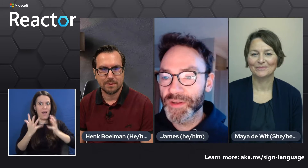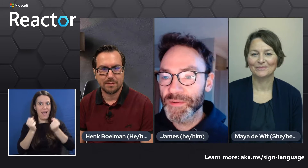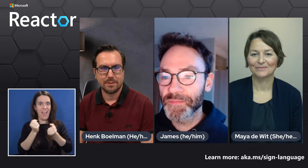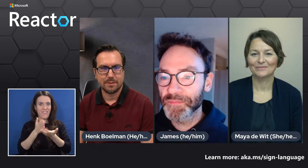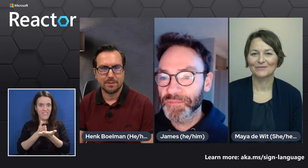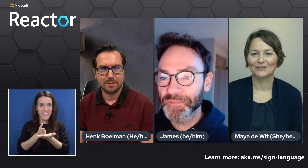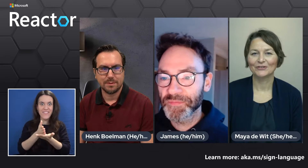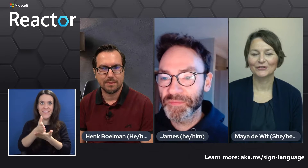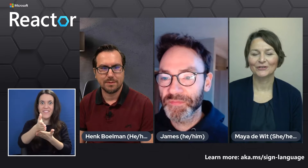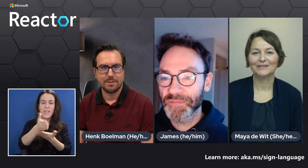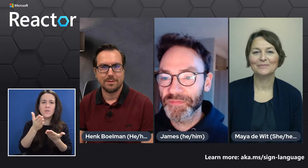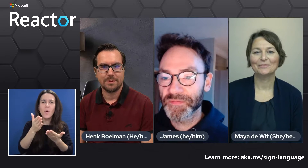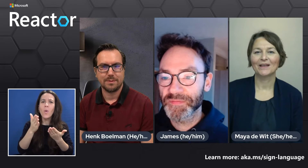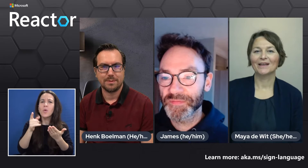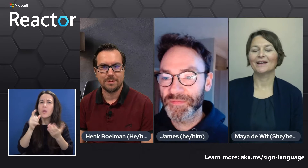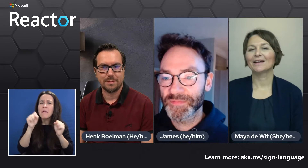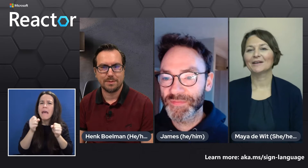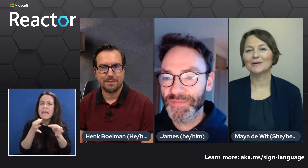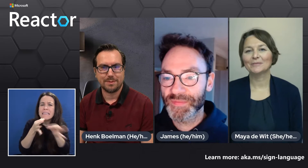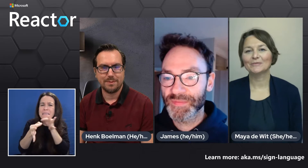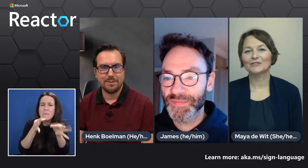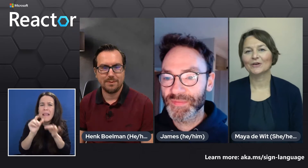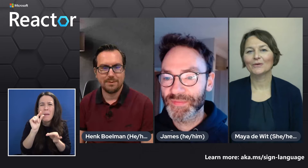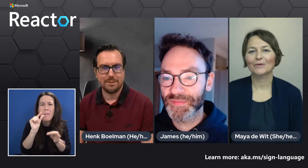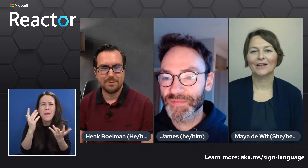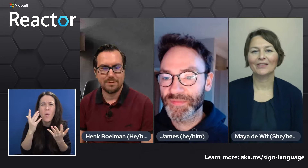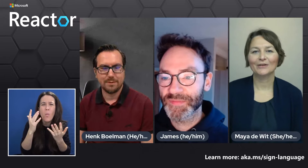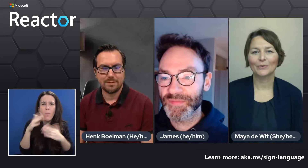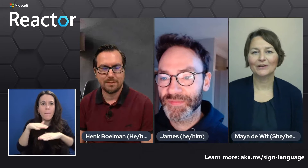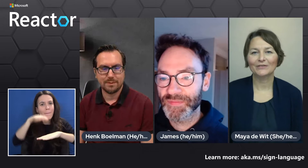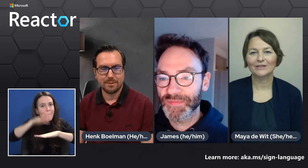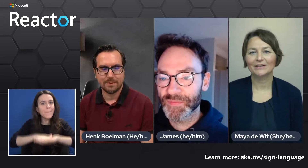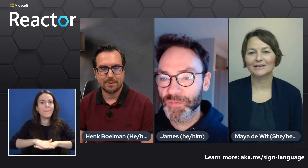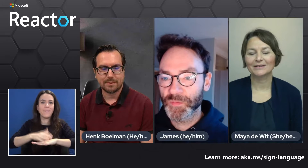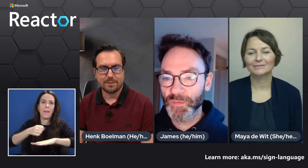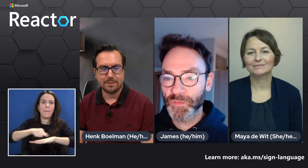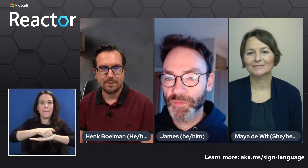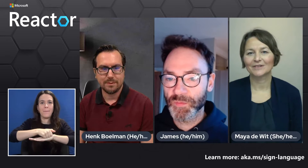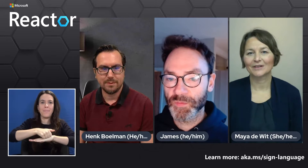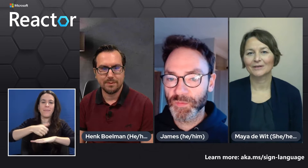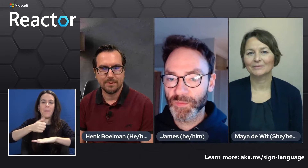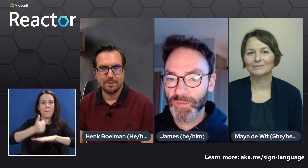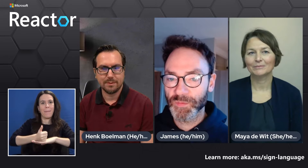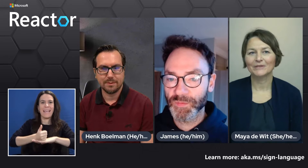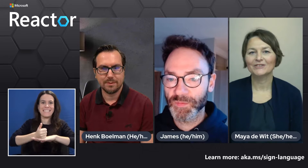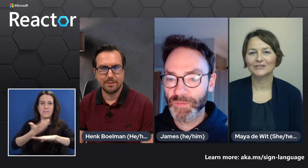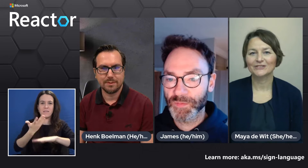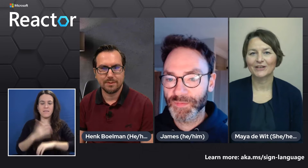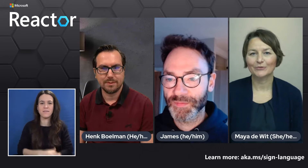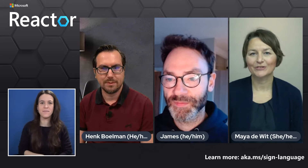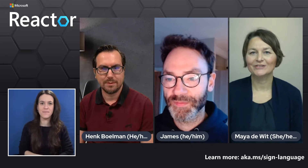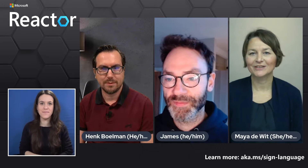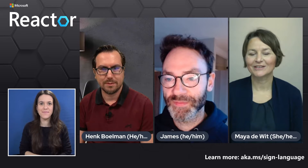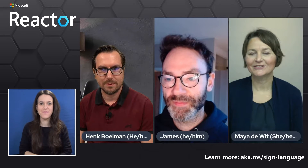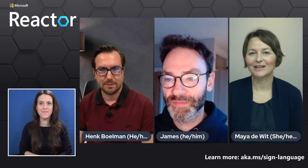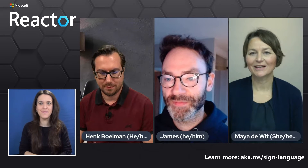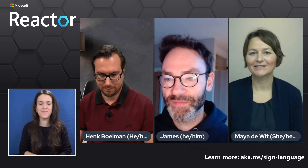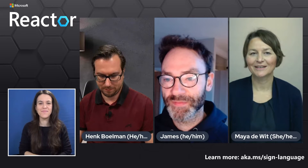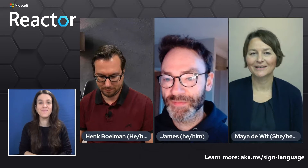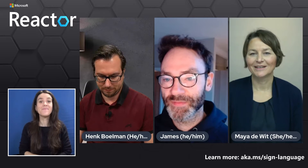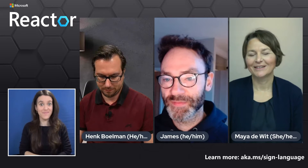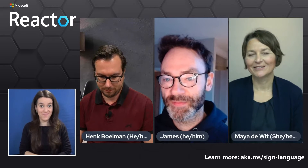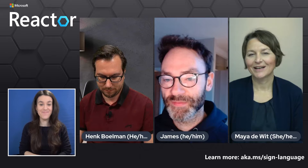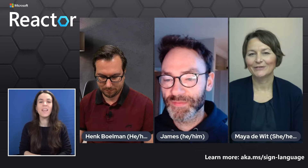101? Sure. So I think one of the misconceptions is